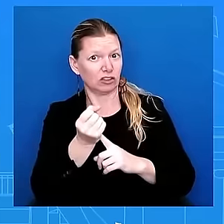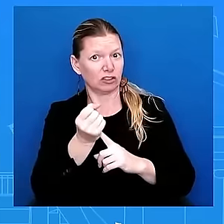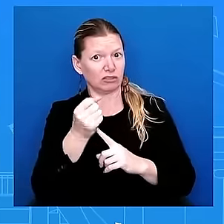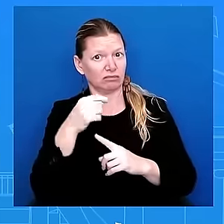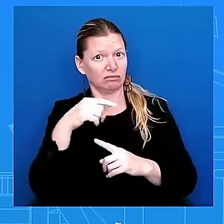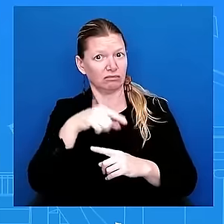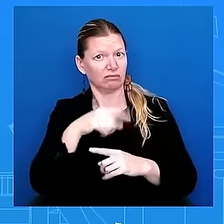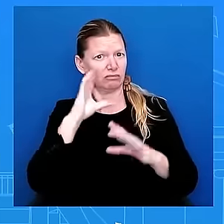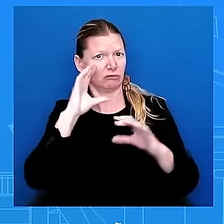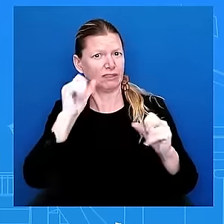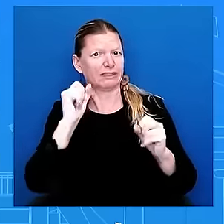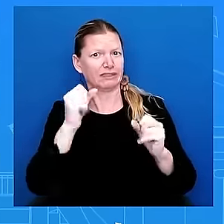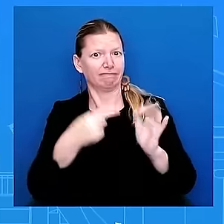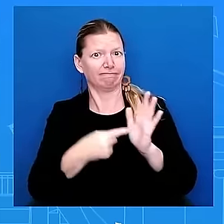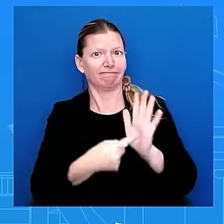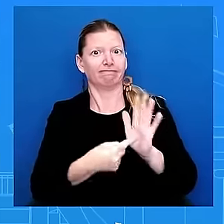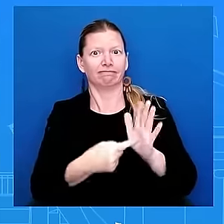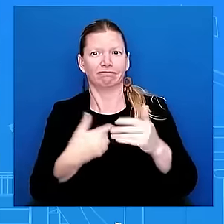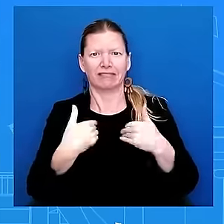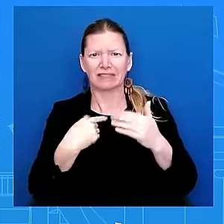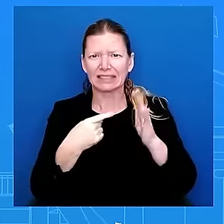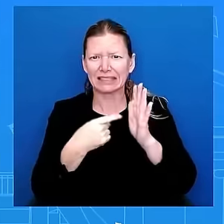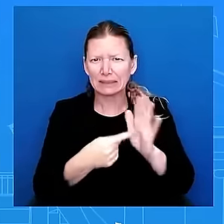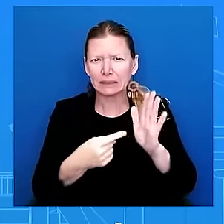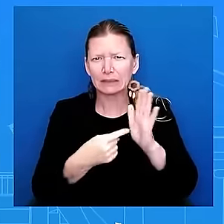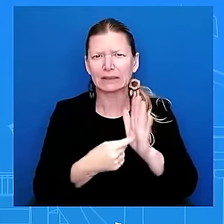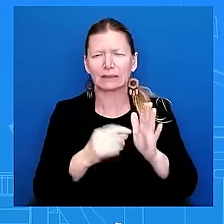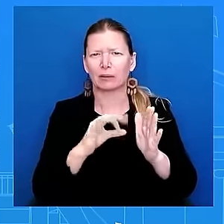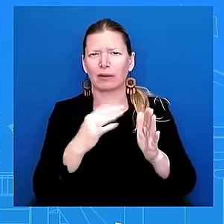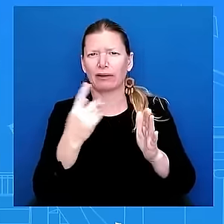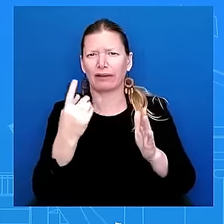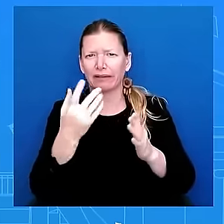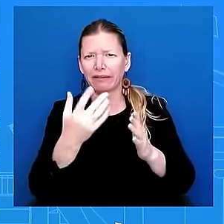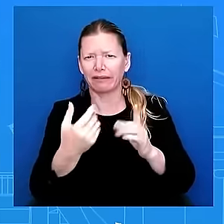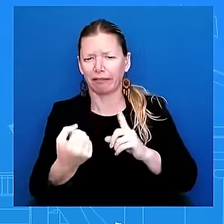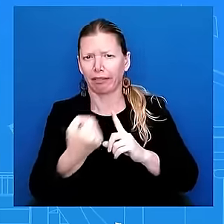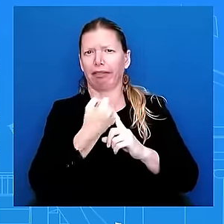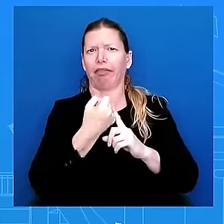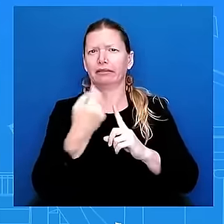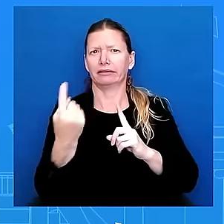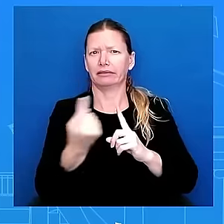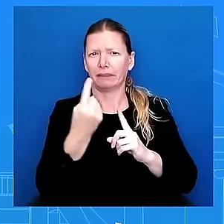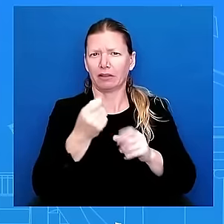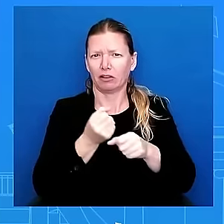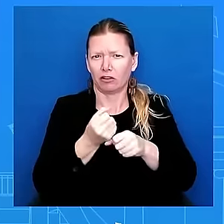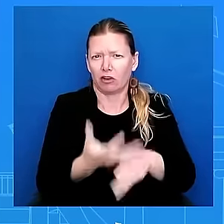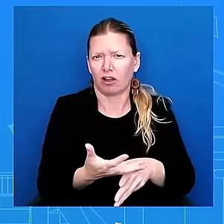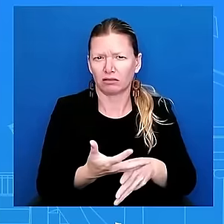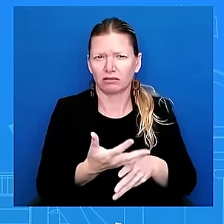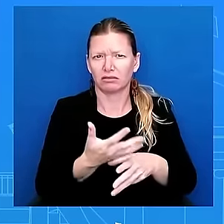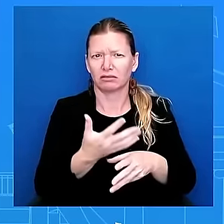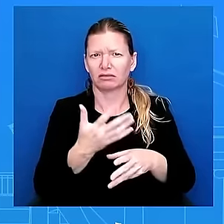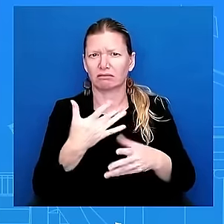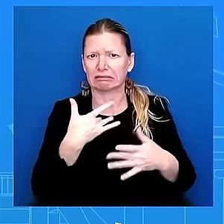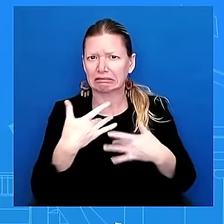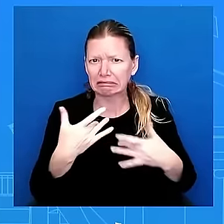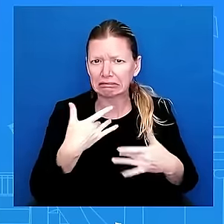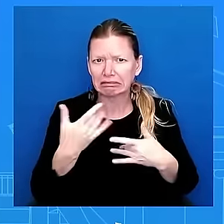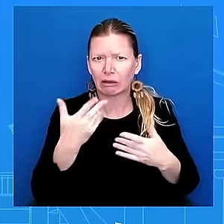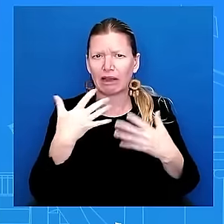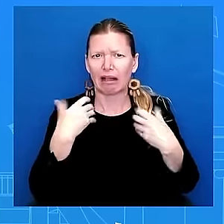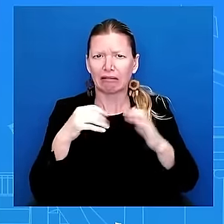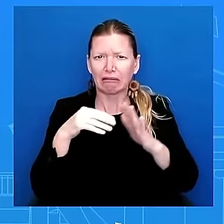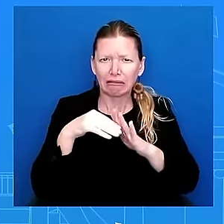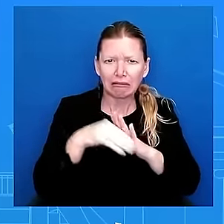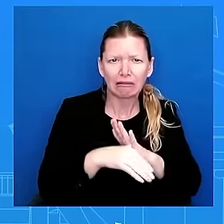affectations or something that would give pause, or are you just declining to answer one way or another? Well, I'm a little uncomfortable answering these kinds of questions because